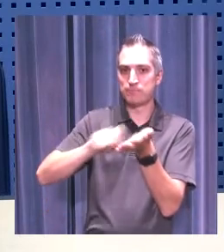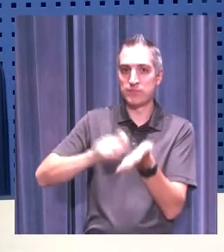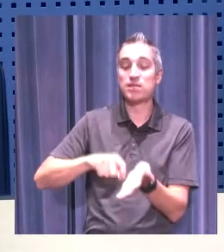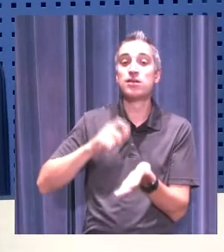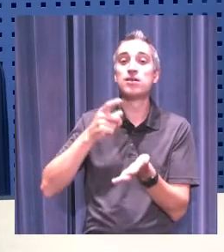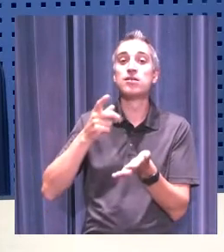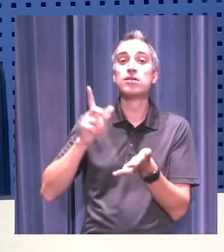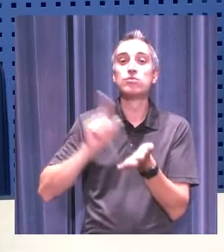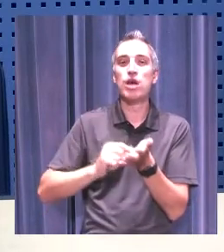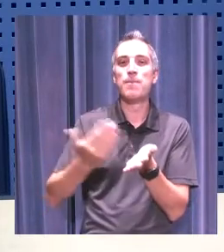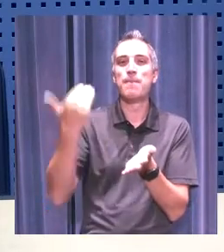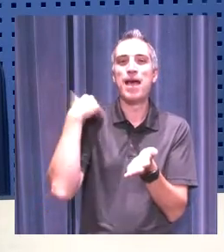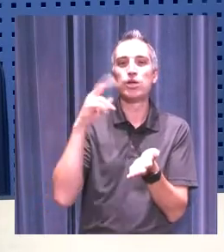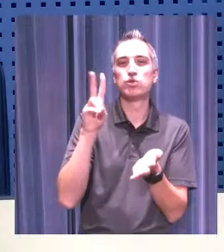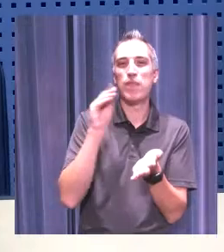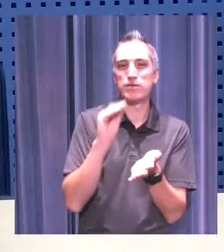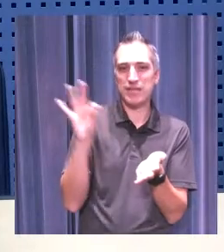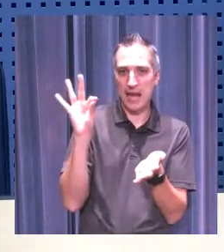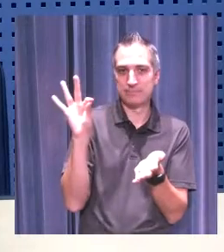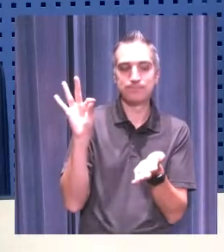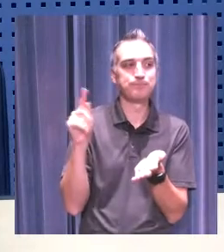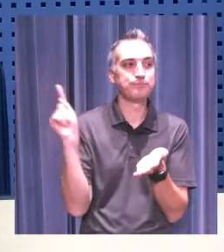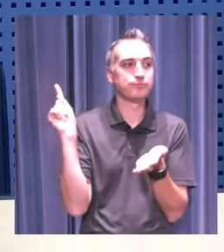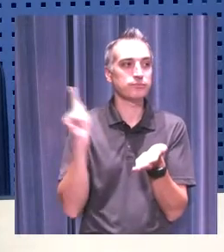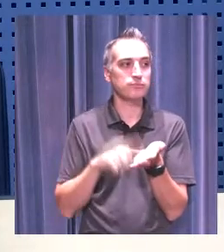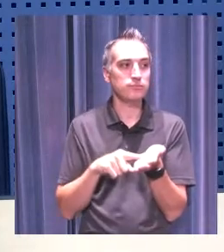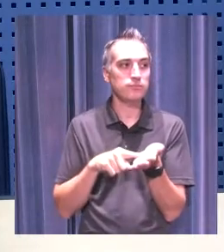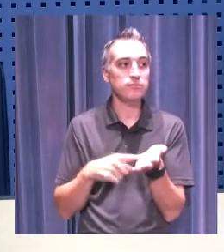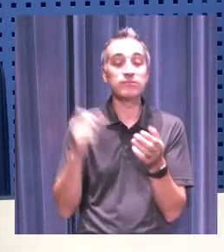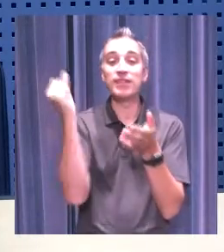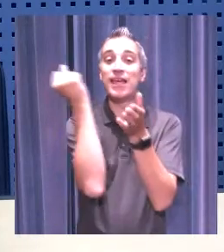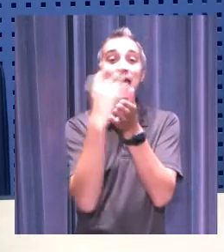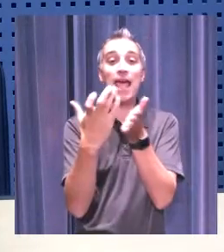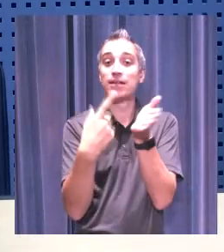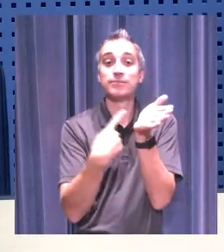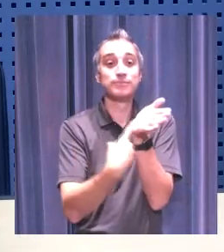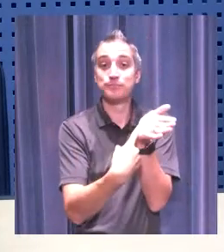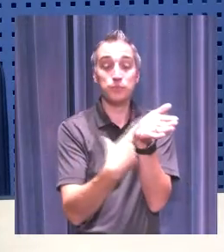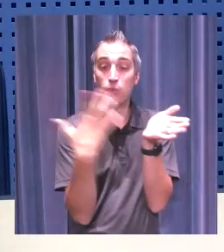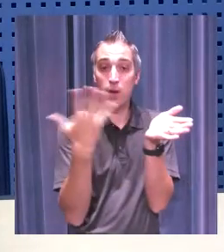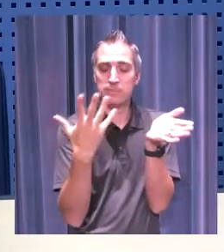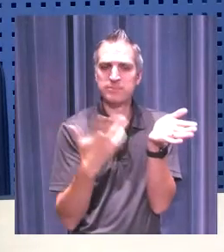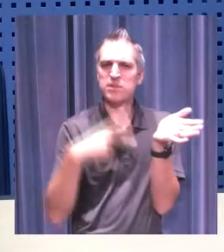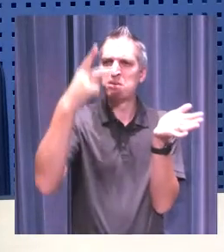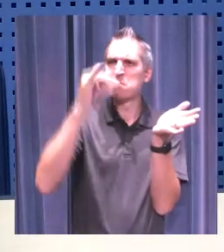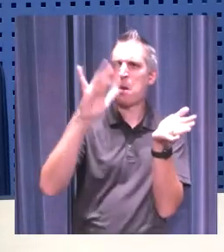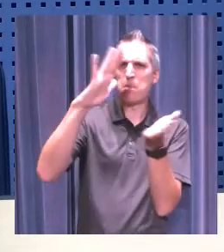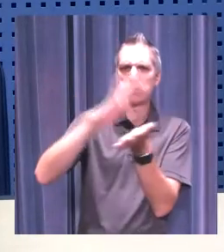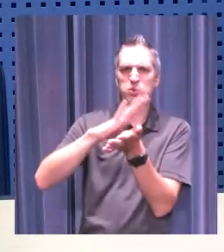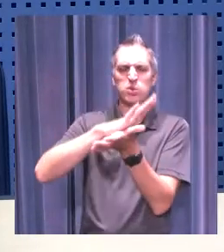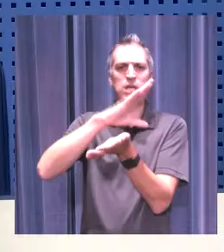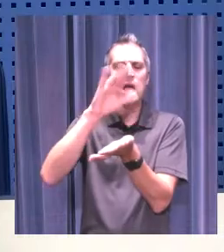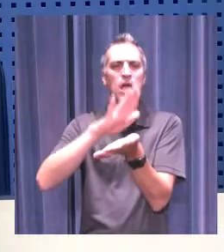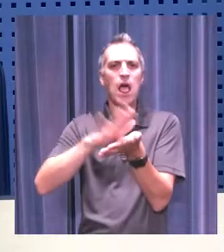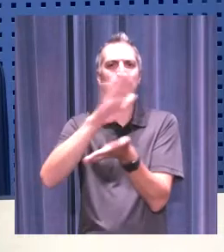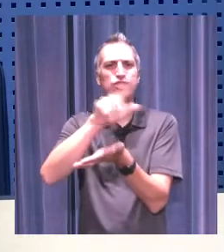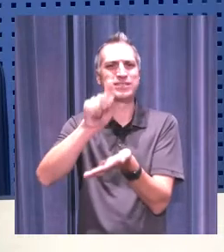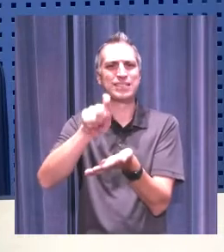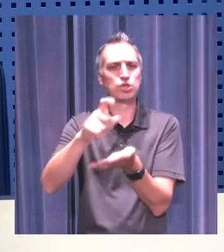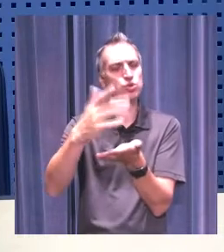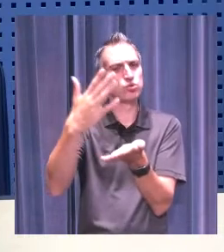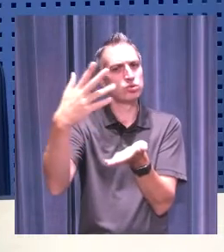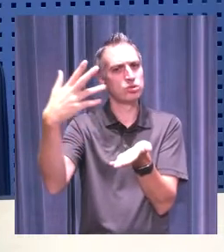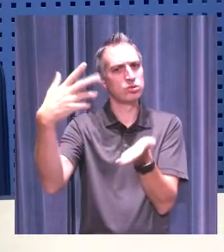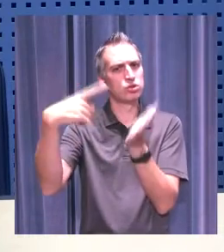in 2009. It was headed, "Public schools and colleges needed to account